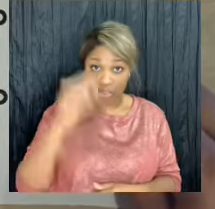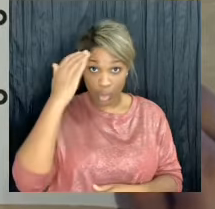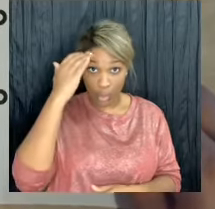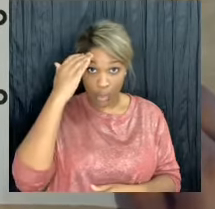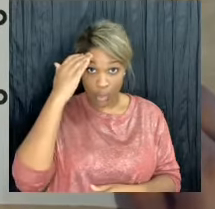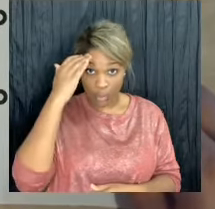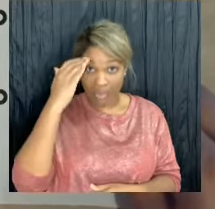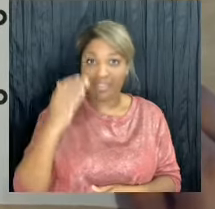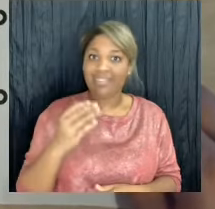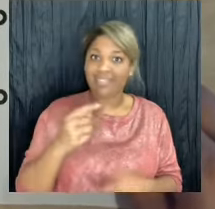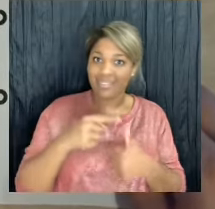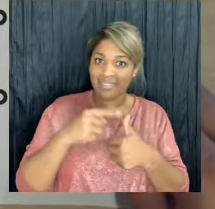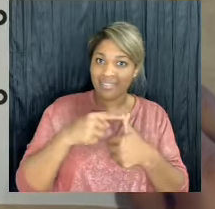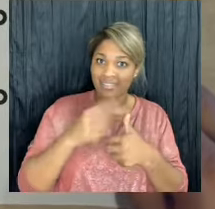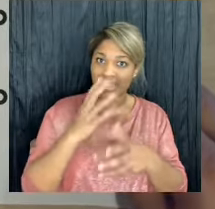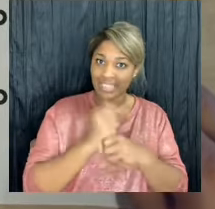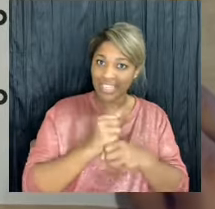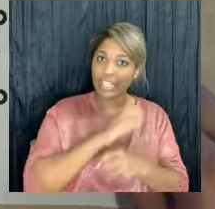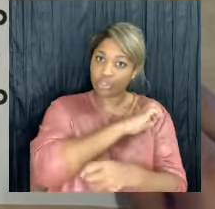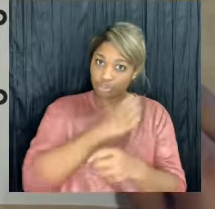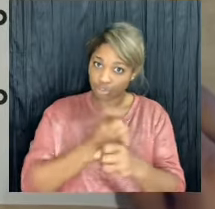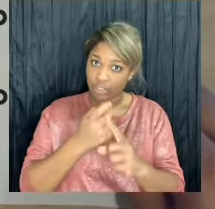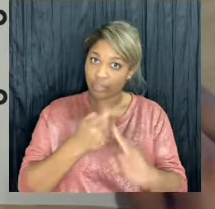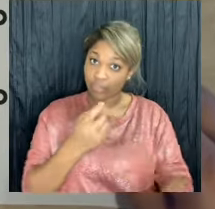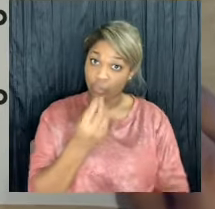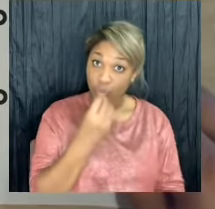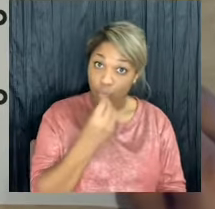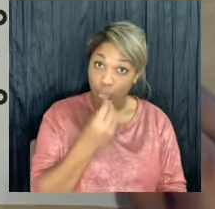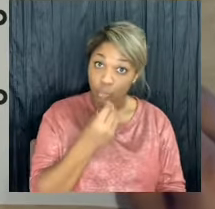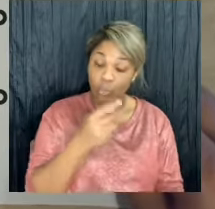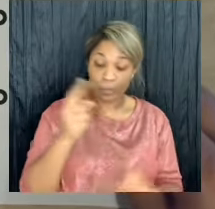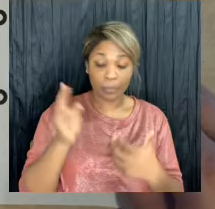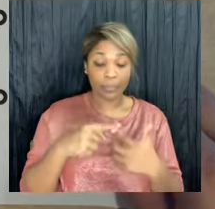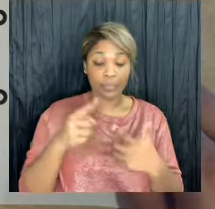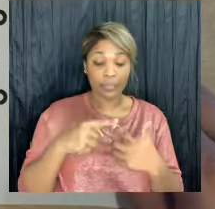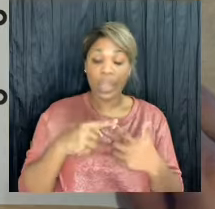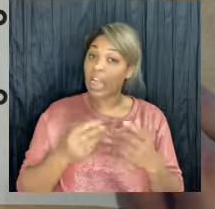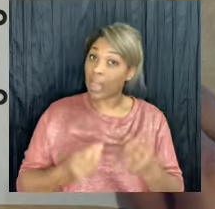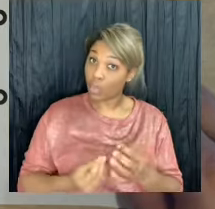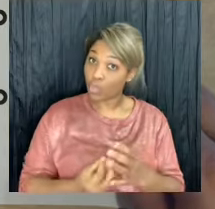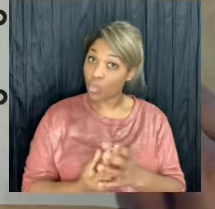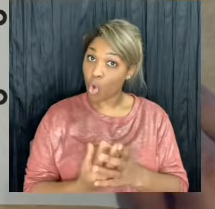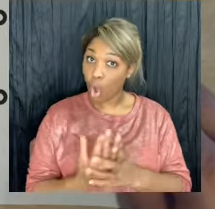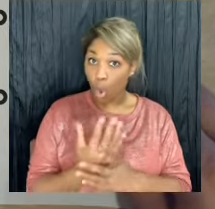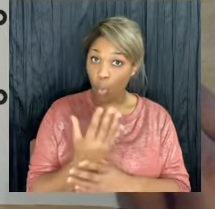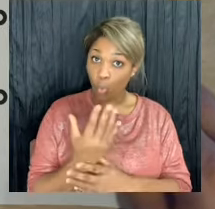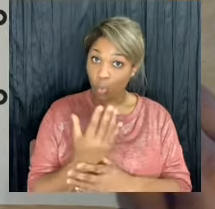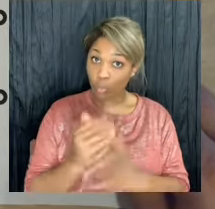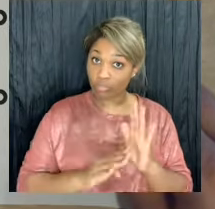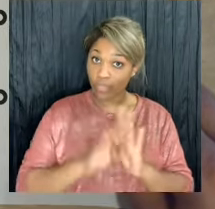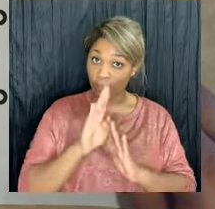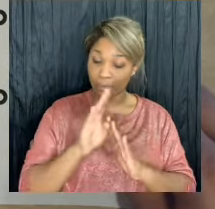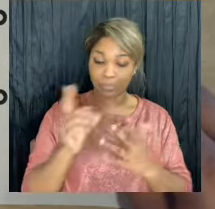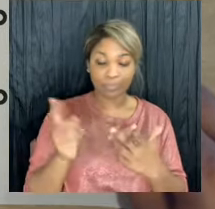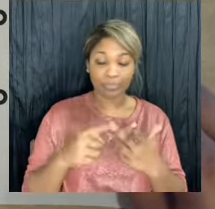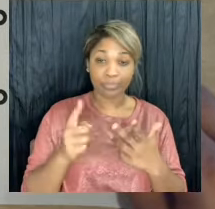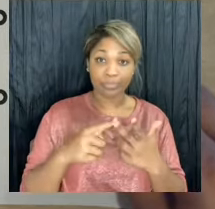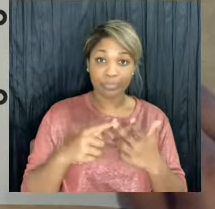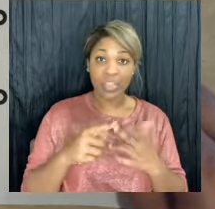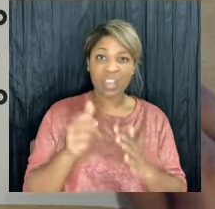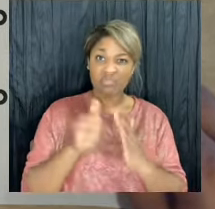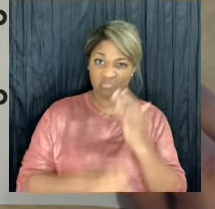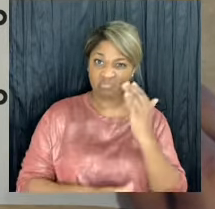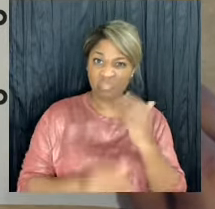get energy from food, they grow and develop, they get rid of waste,